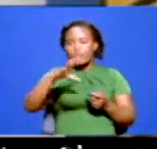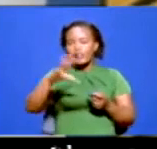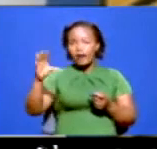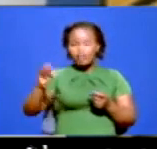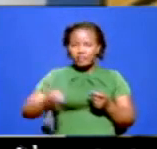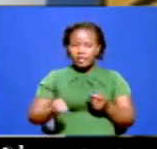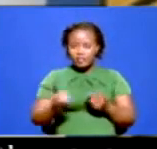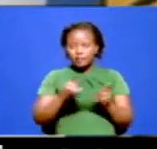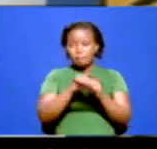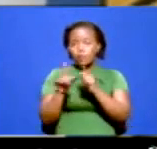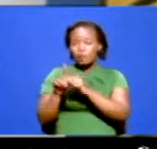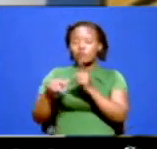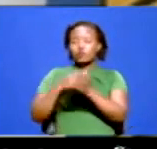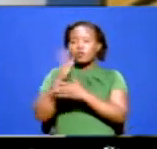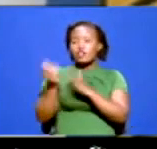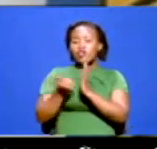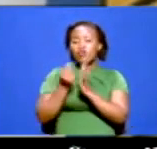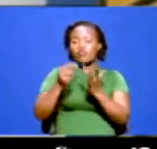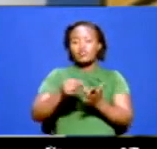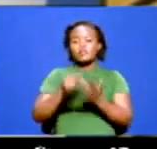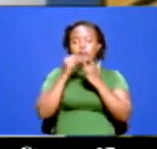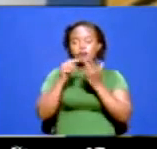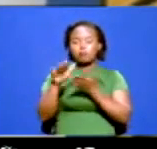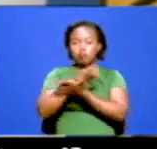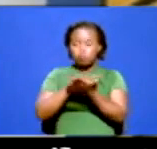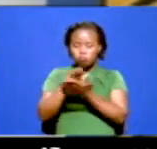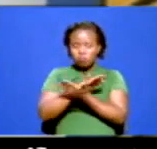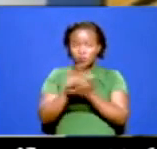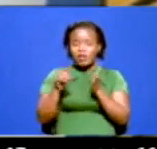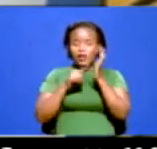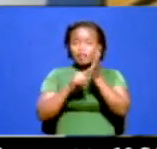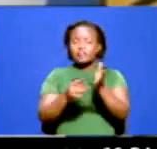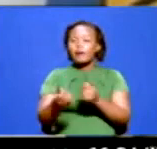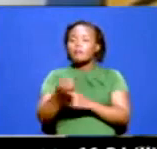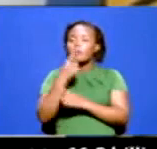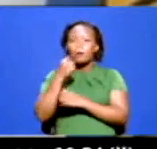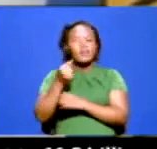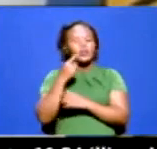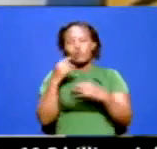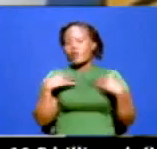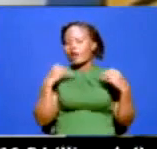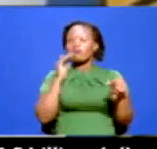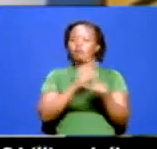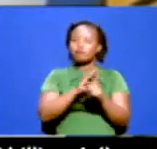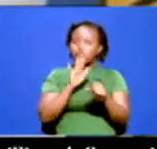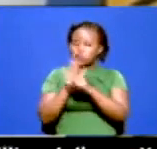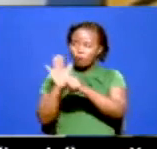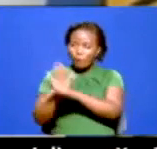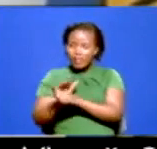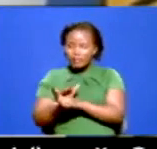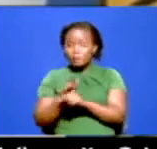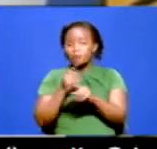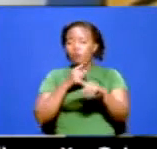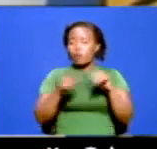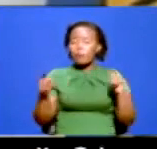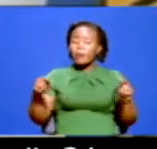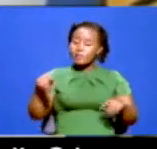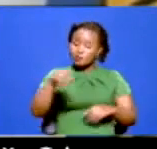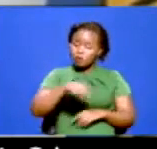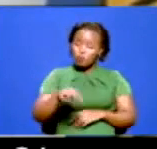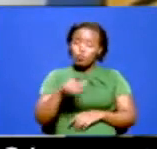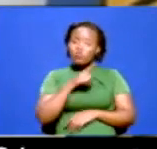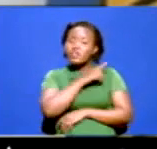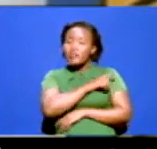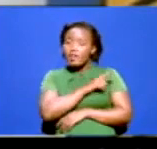in these specialized fields like medical, they're there. But we are lucky that